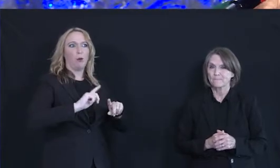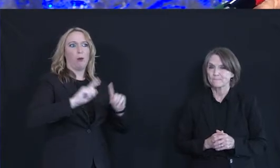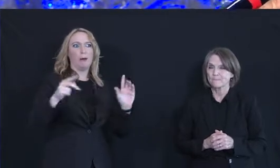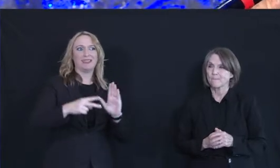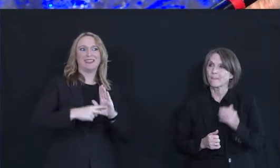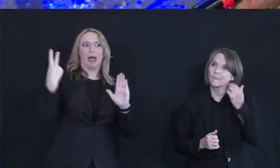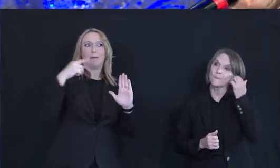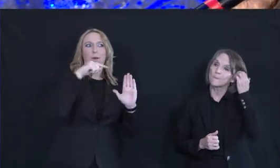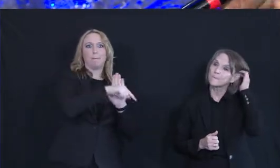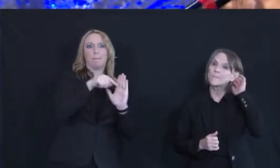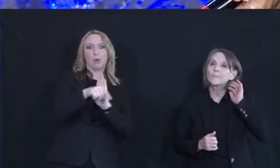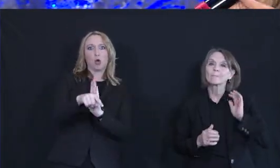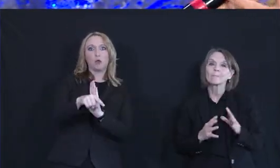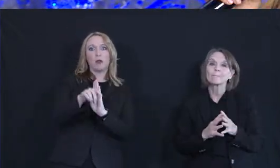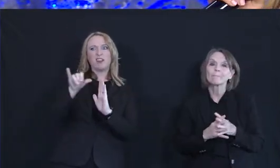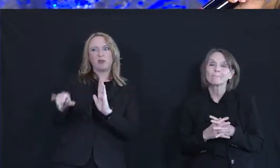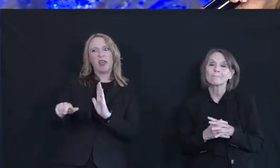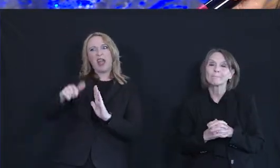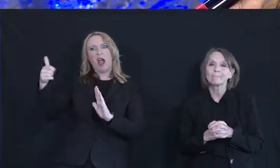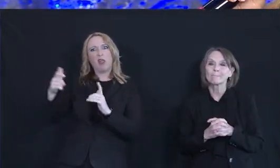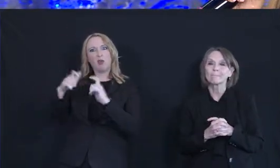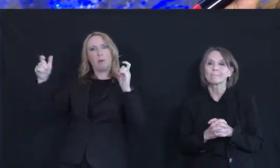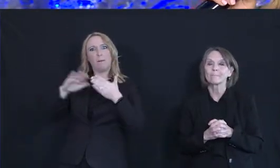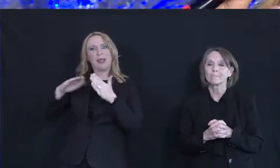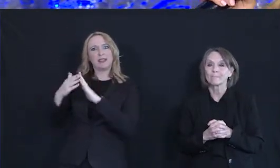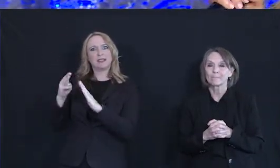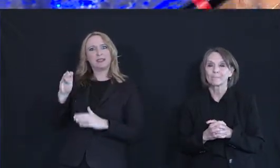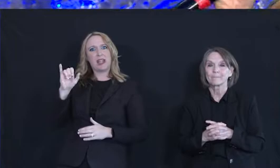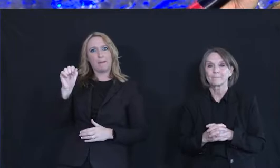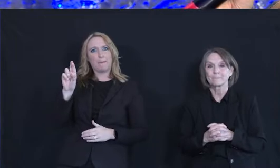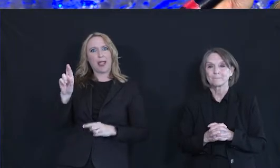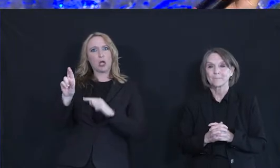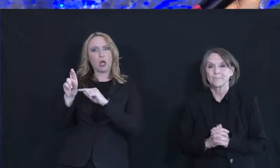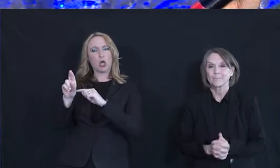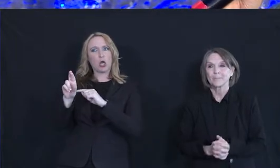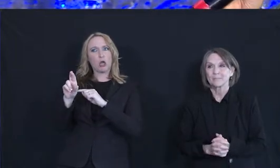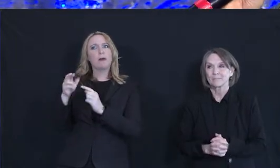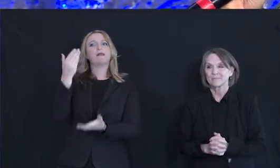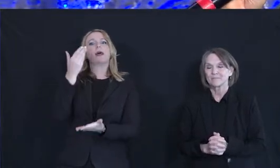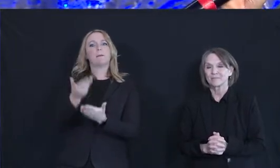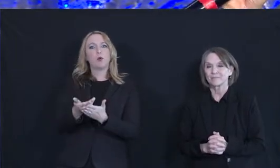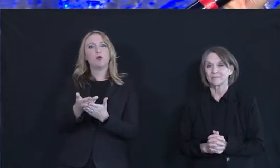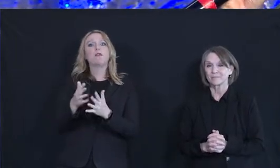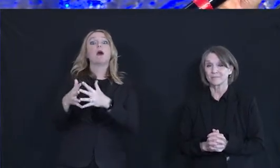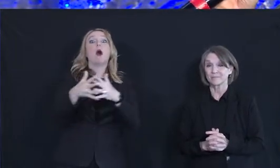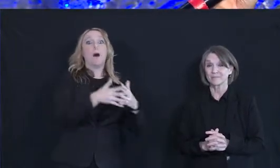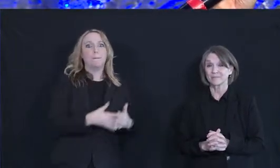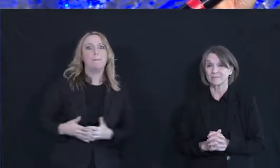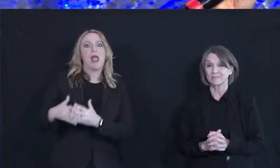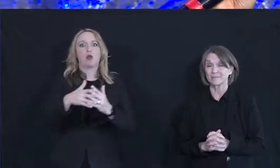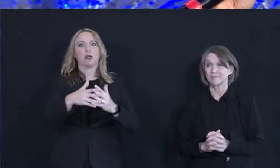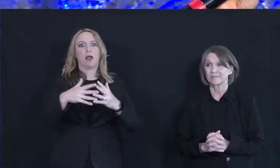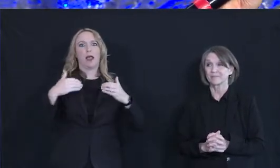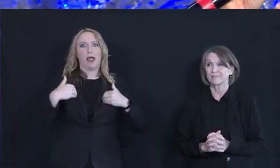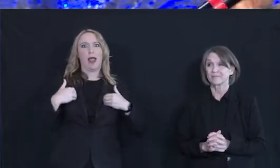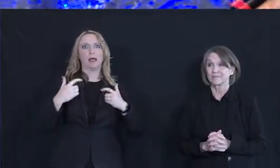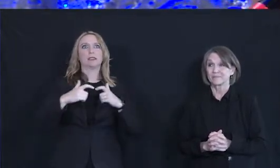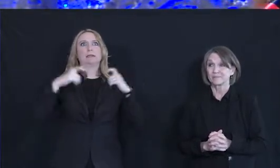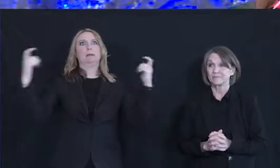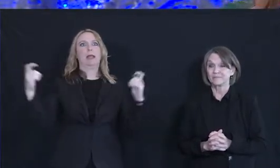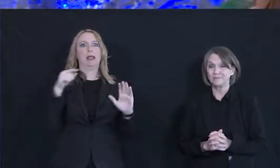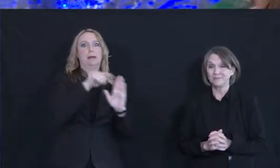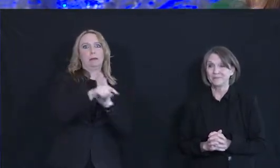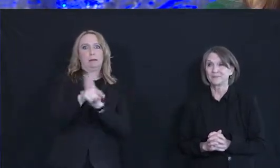Mayors saying those types of things back and forth we have a crisis as an entire country and we have to do it together and I think